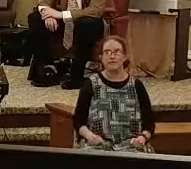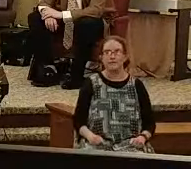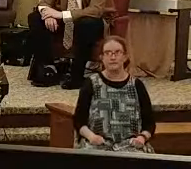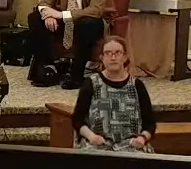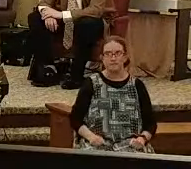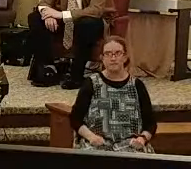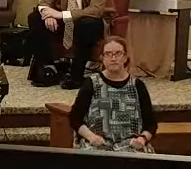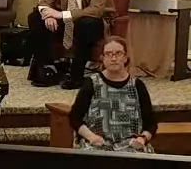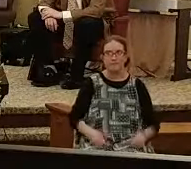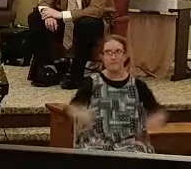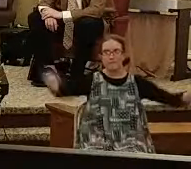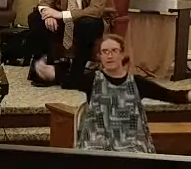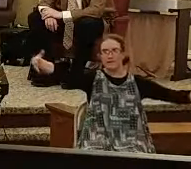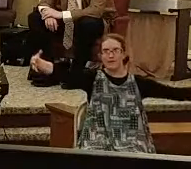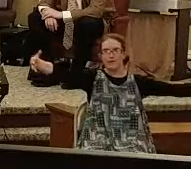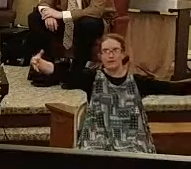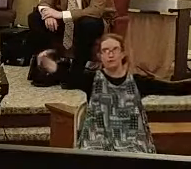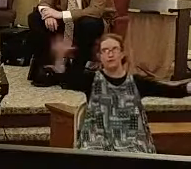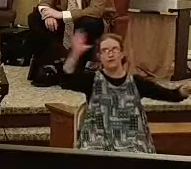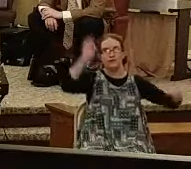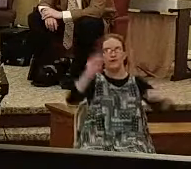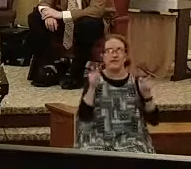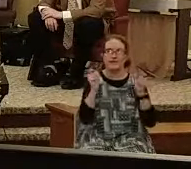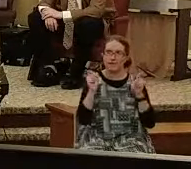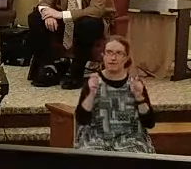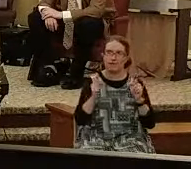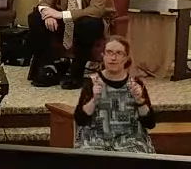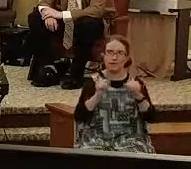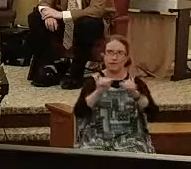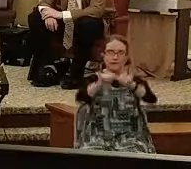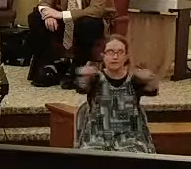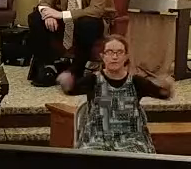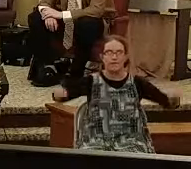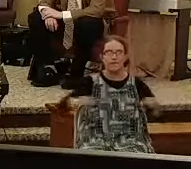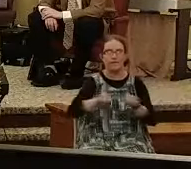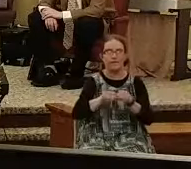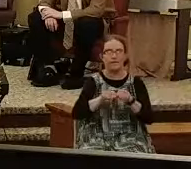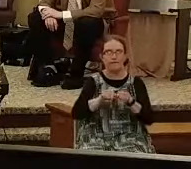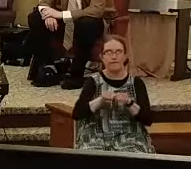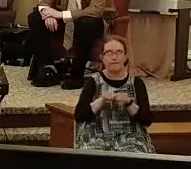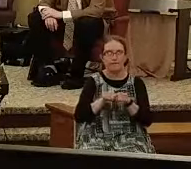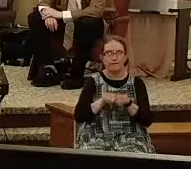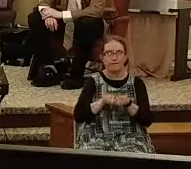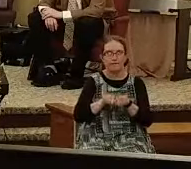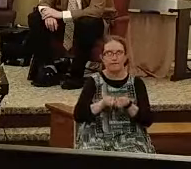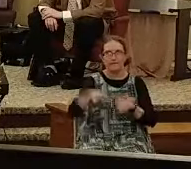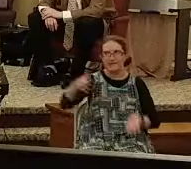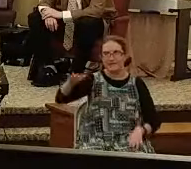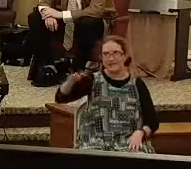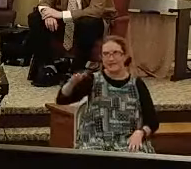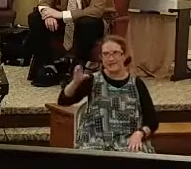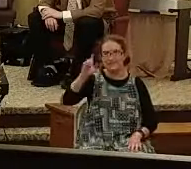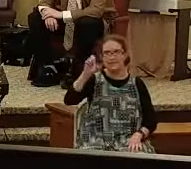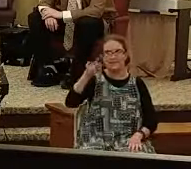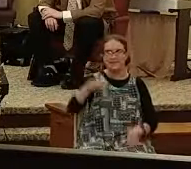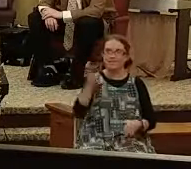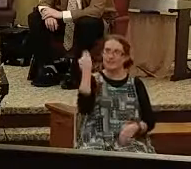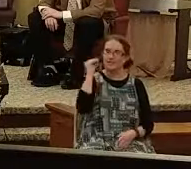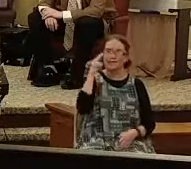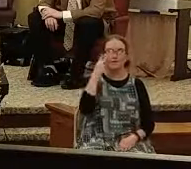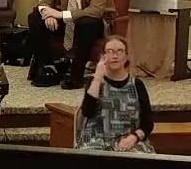And there was just a big, huge forest of them. And all of a sudden, we came to an area where it was kind of clear back in there, and you